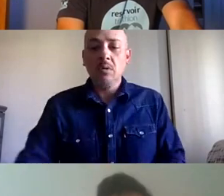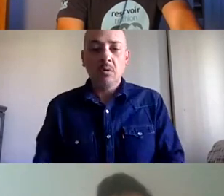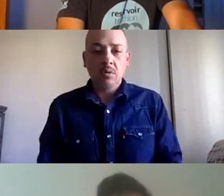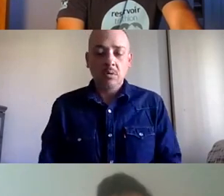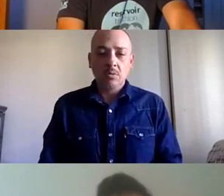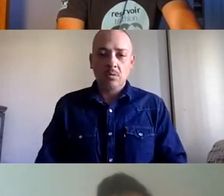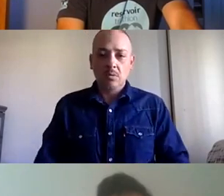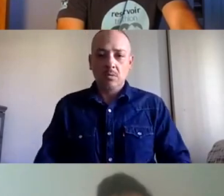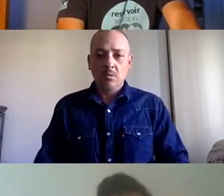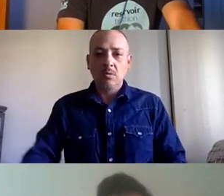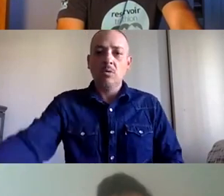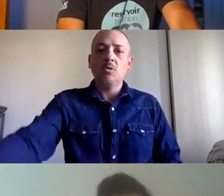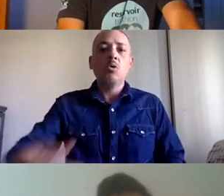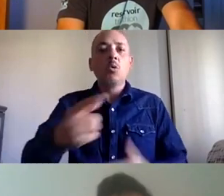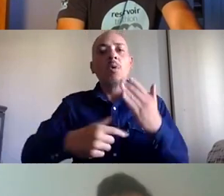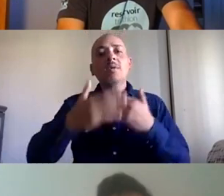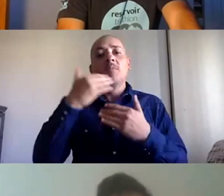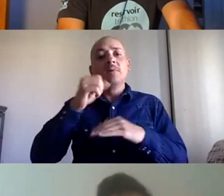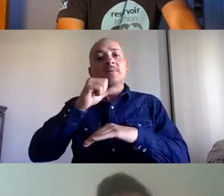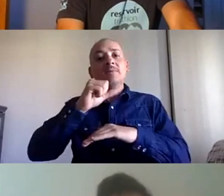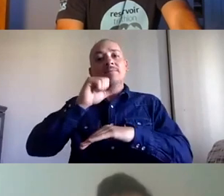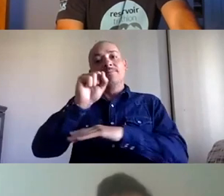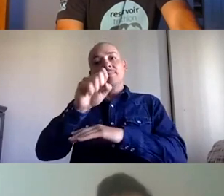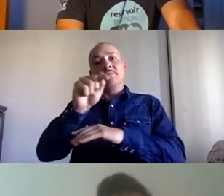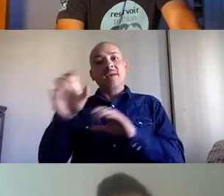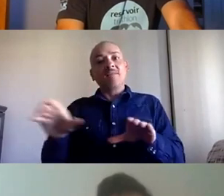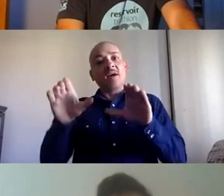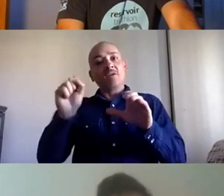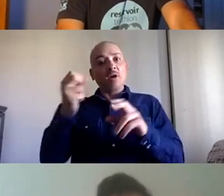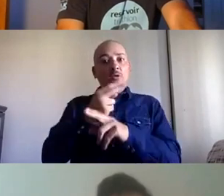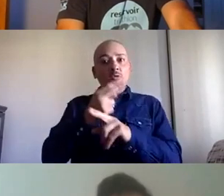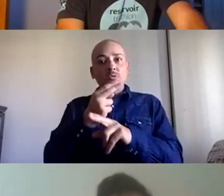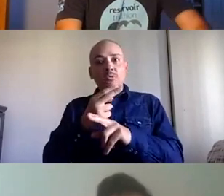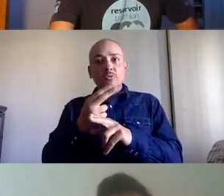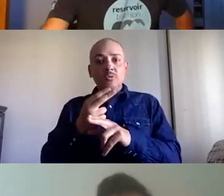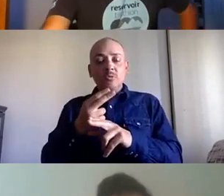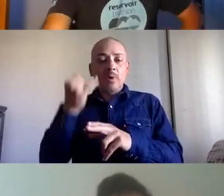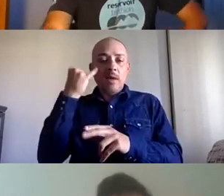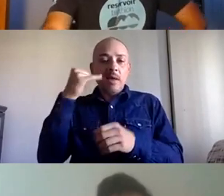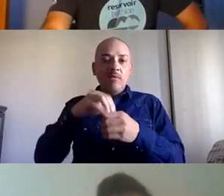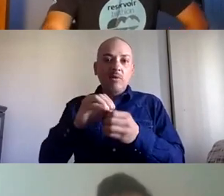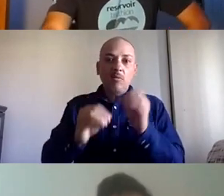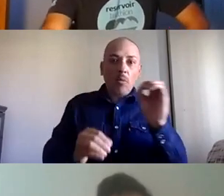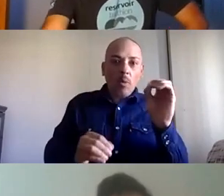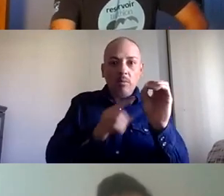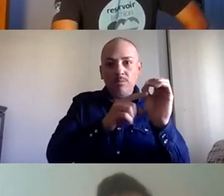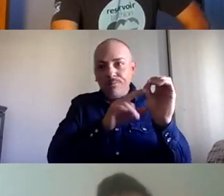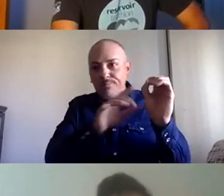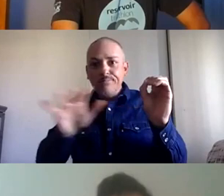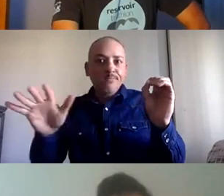What is the best set of actions that you can take if you're in state 0, or if you're in